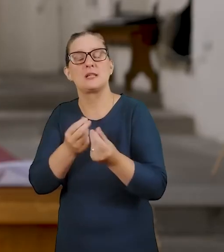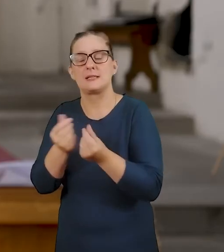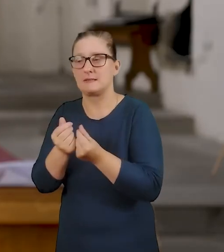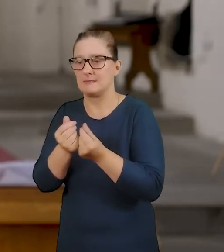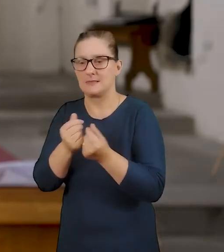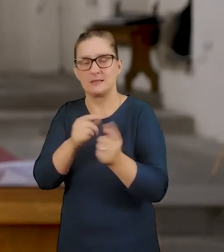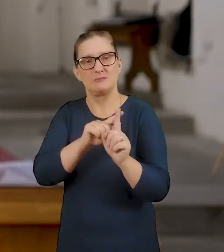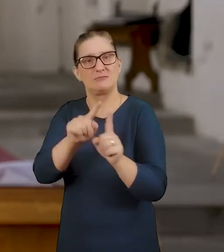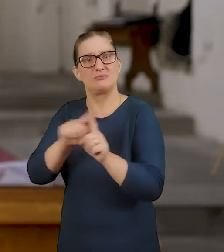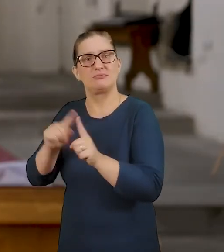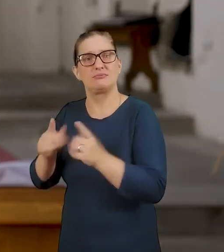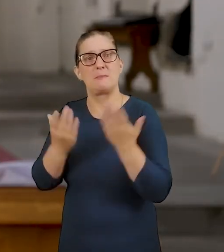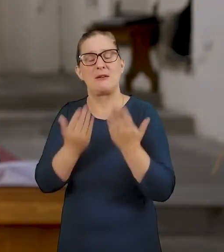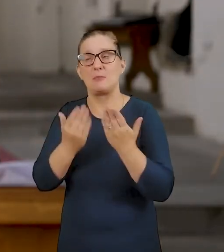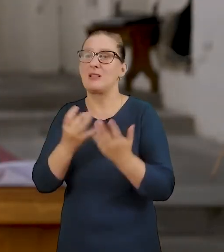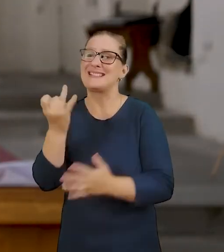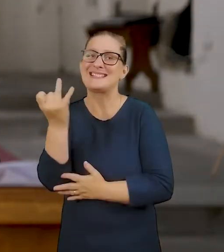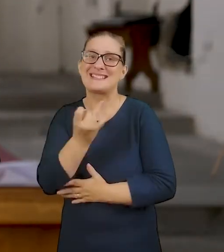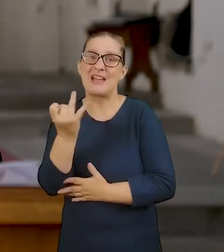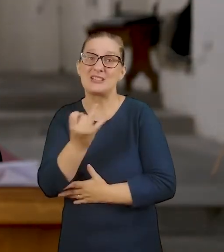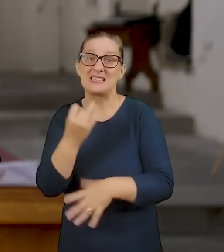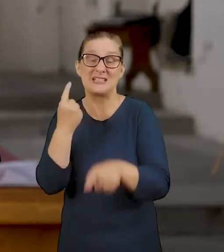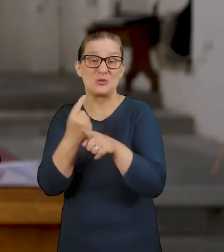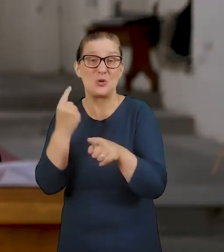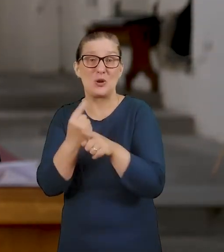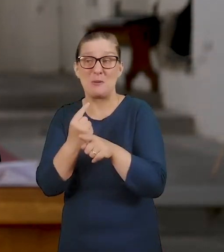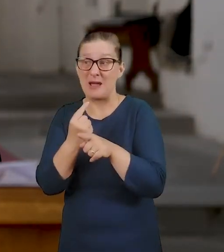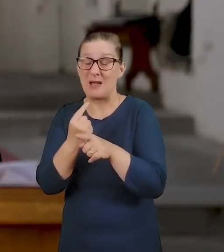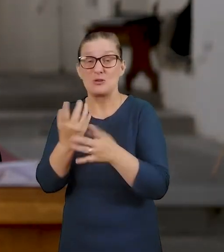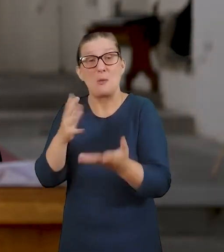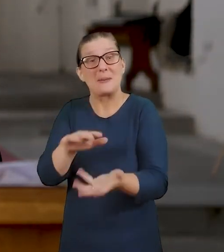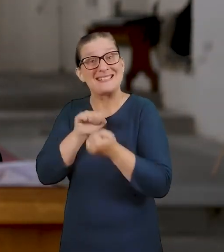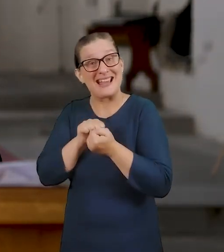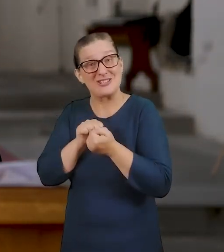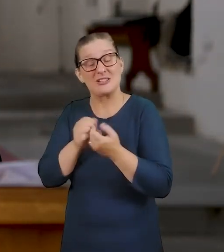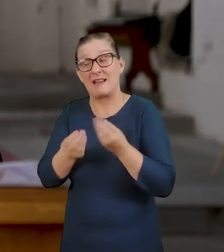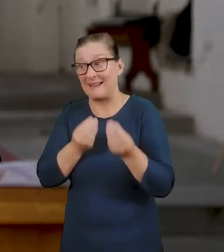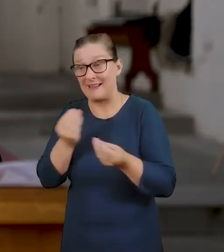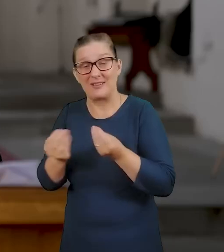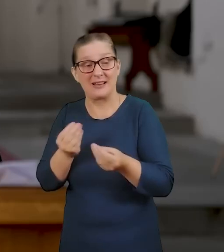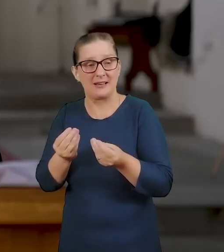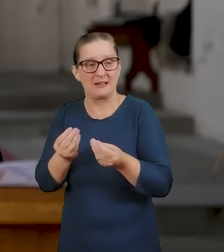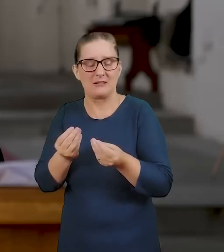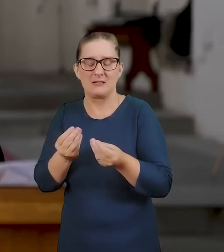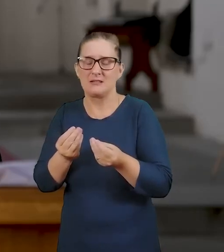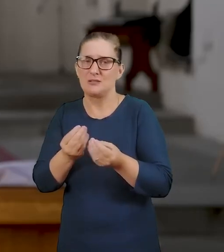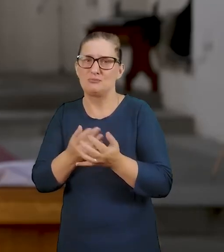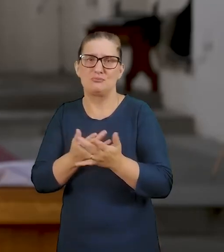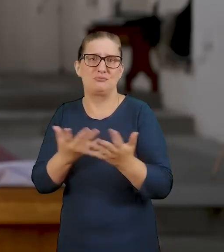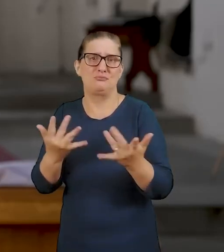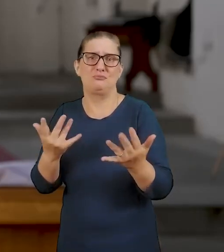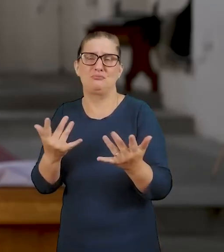resources. Of the 38 parables in the New Testament, 17 pertain to possessions and giving.